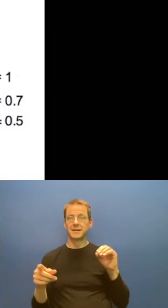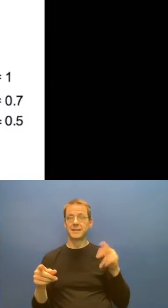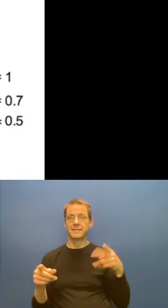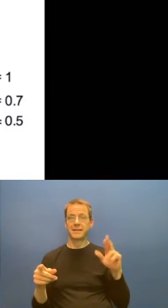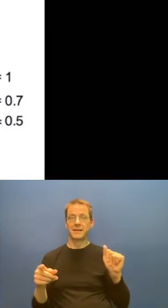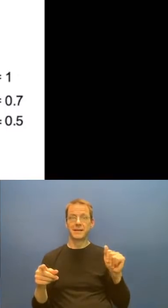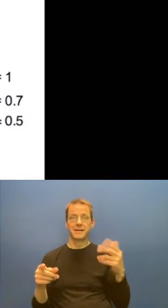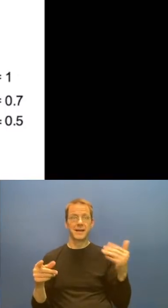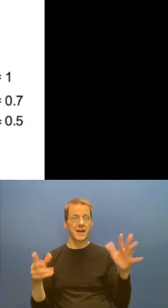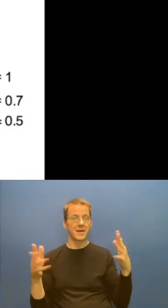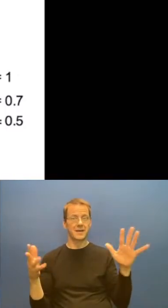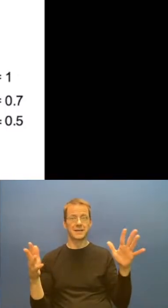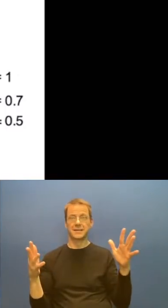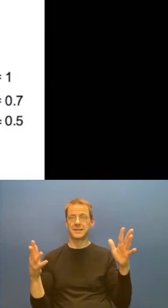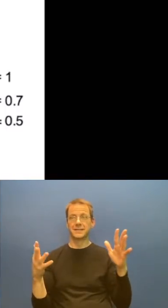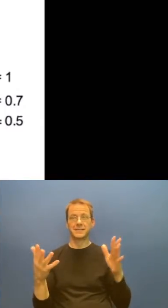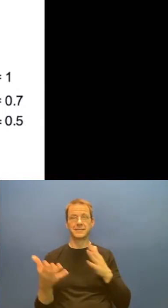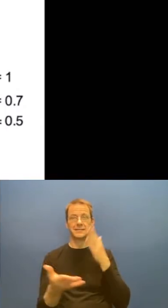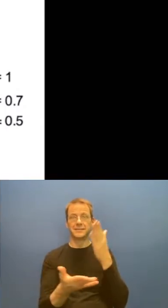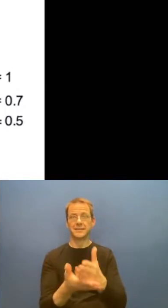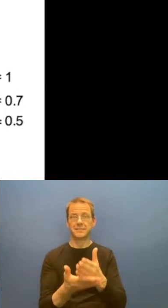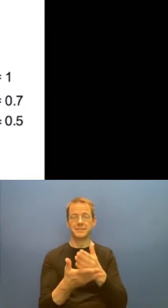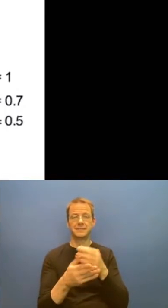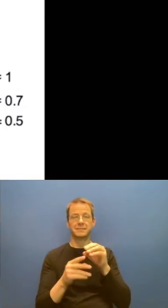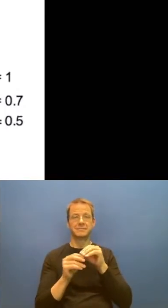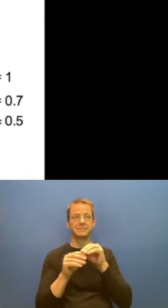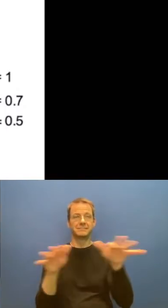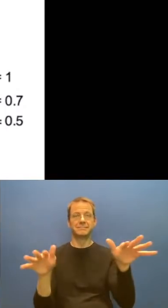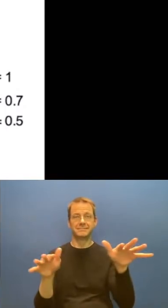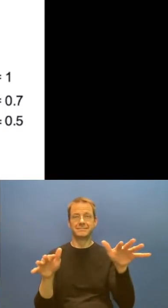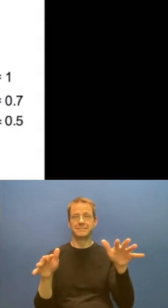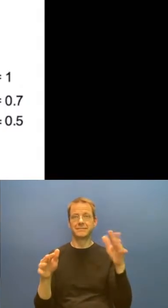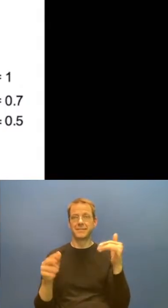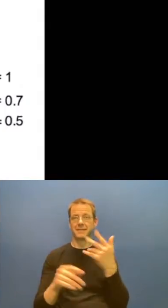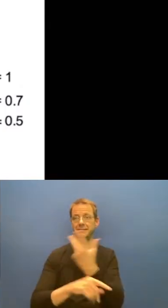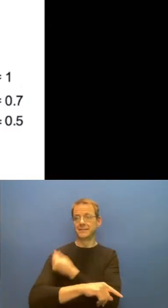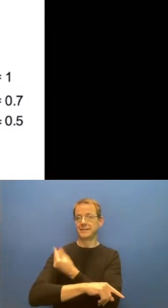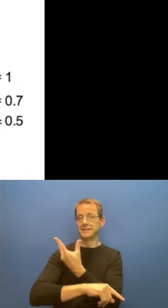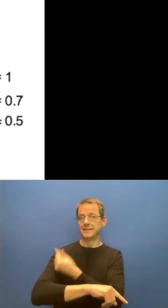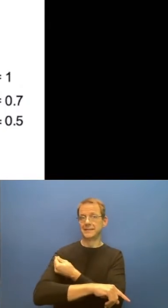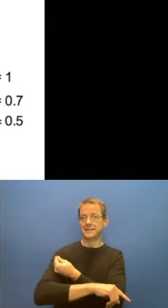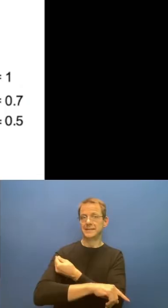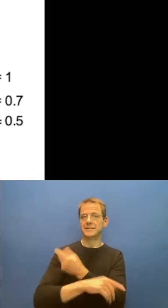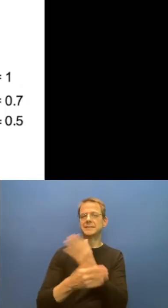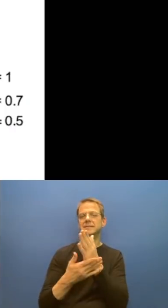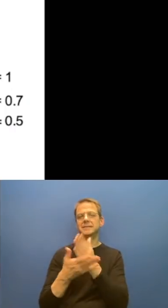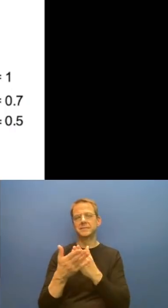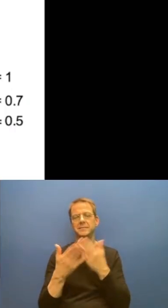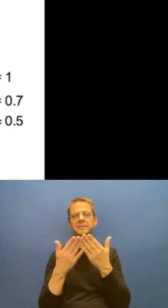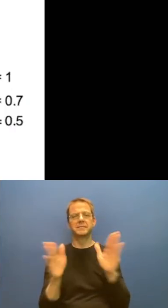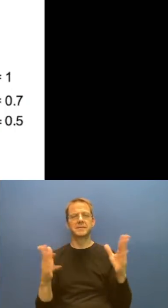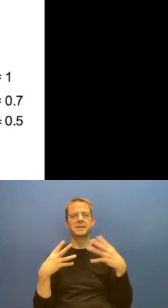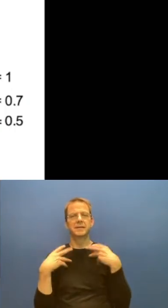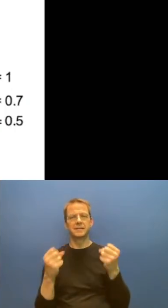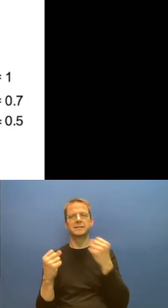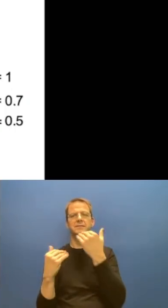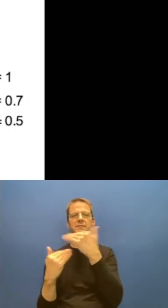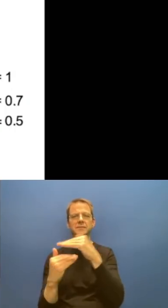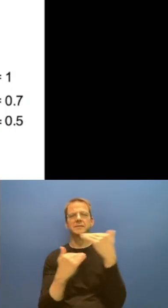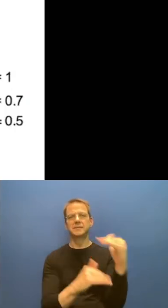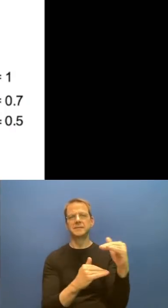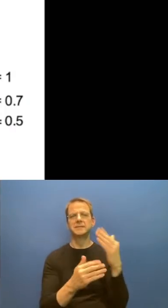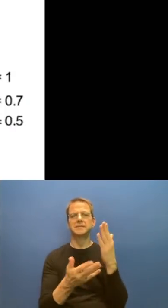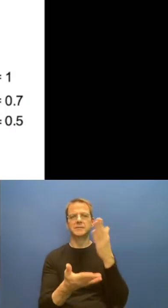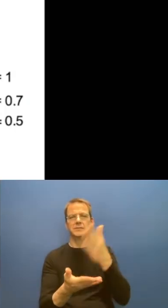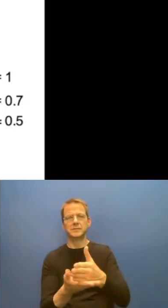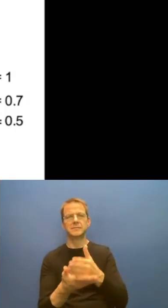with some public health measures, to stop the community transmission quite easily. So what gives for Delta now R